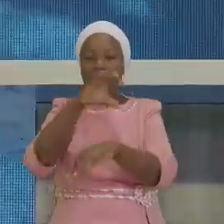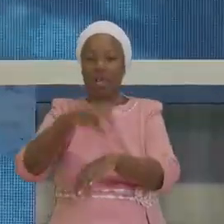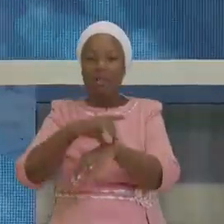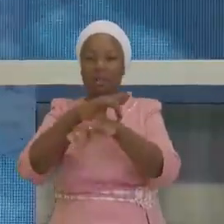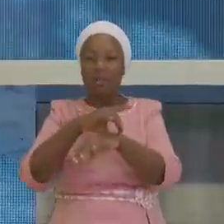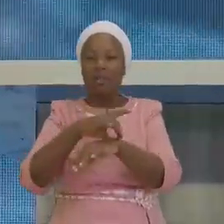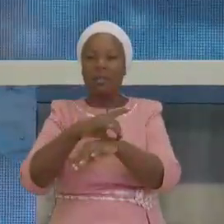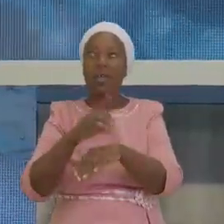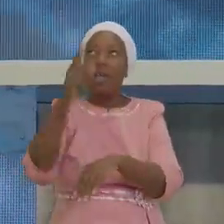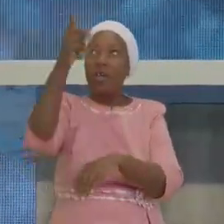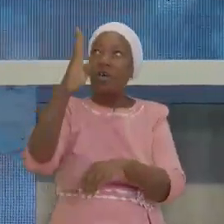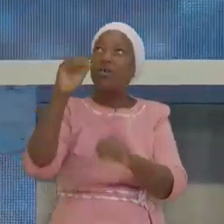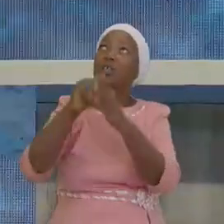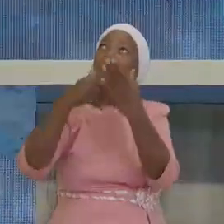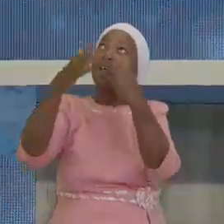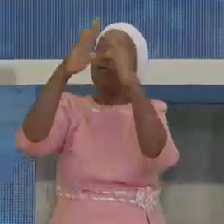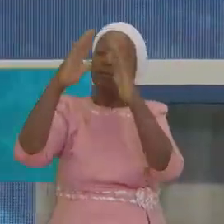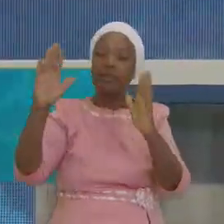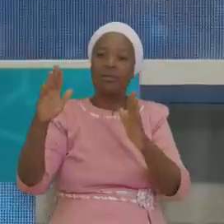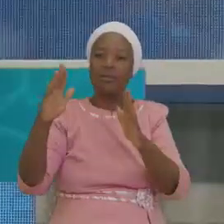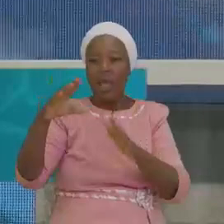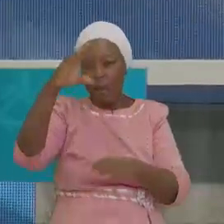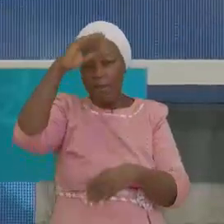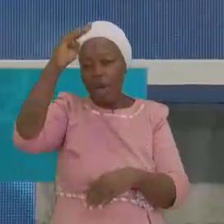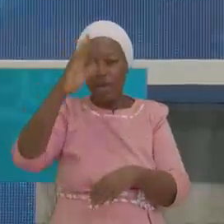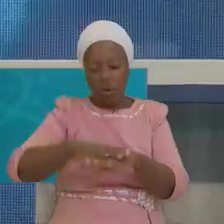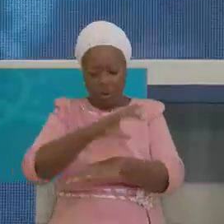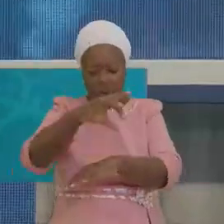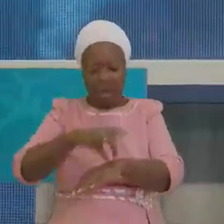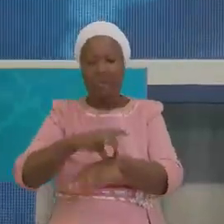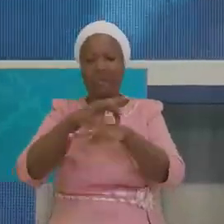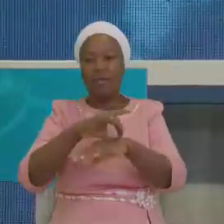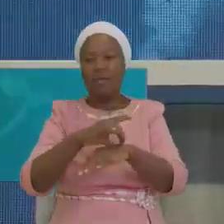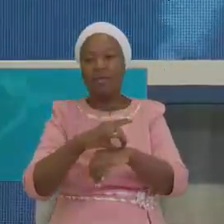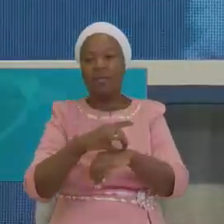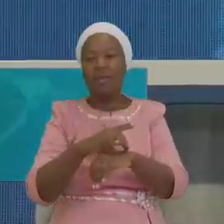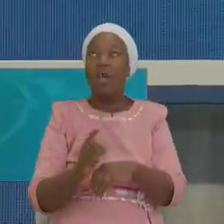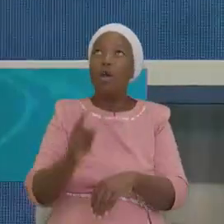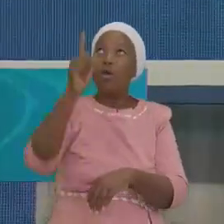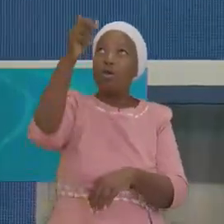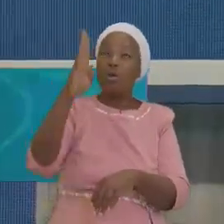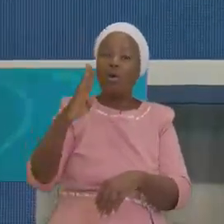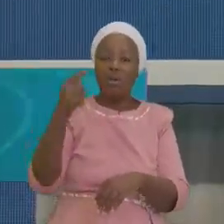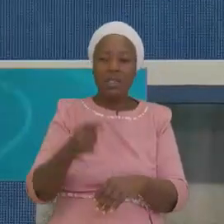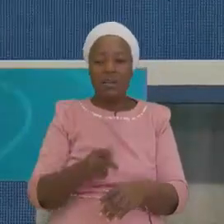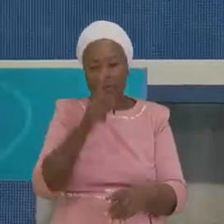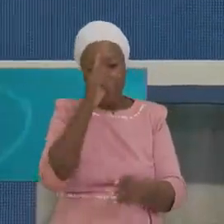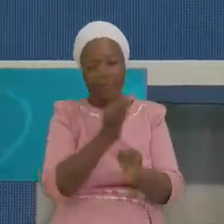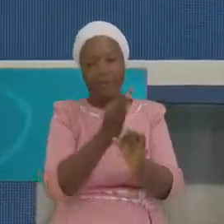God in heaven, man on earth. God the faithful